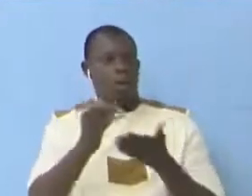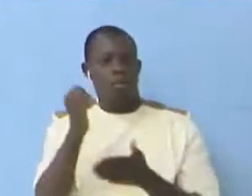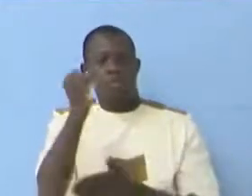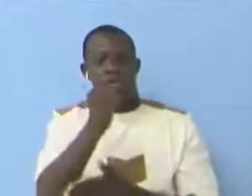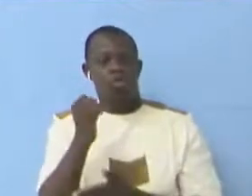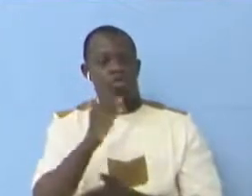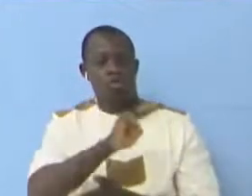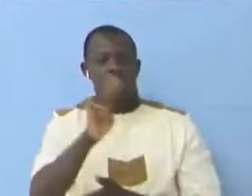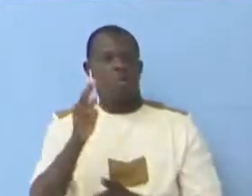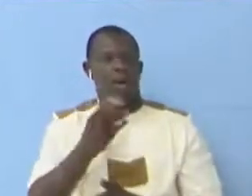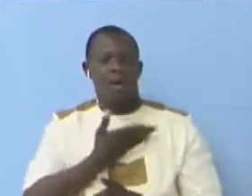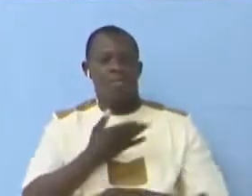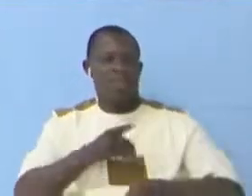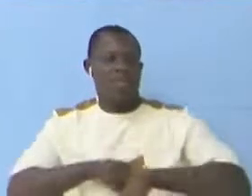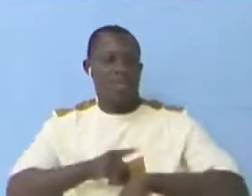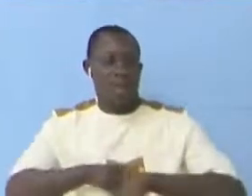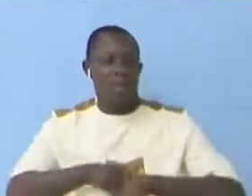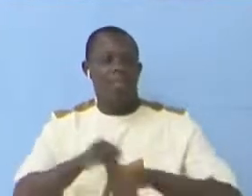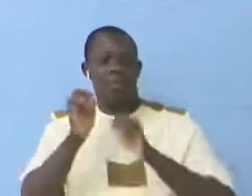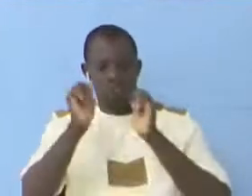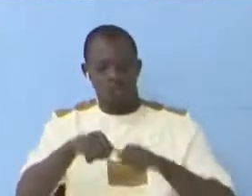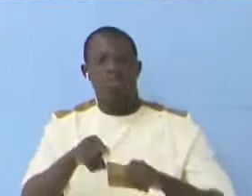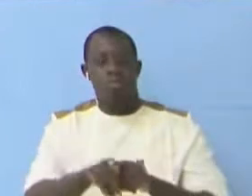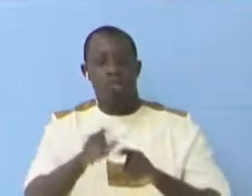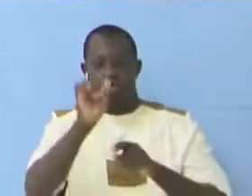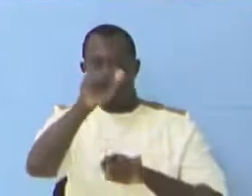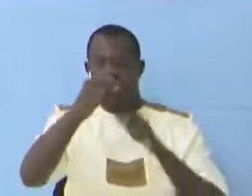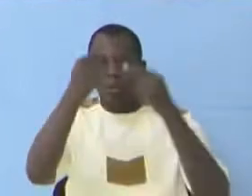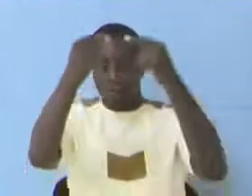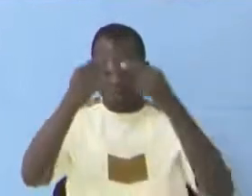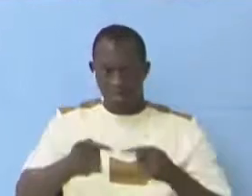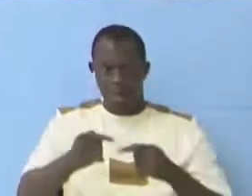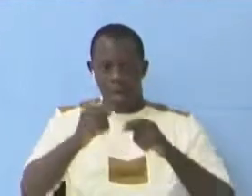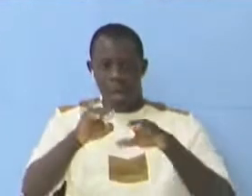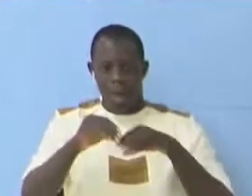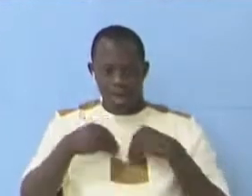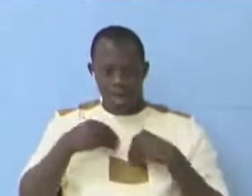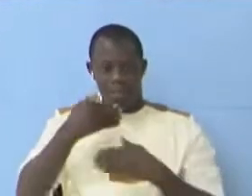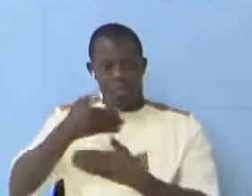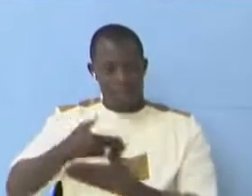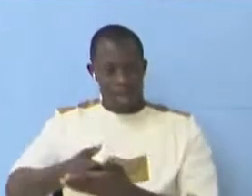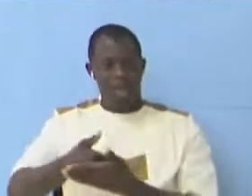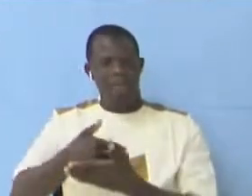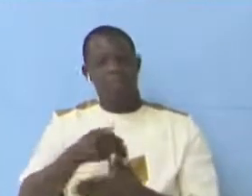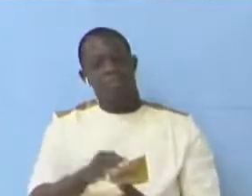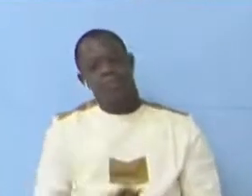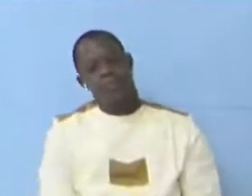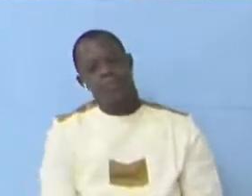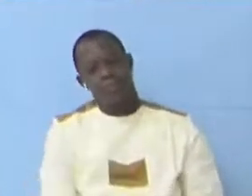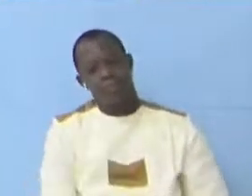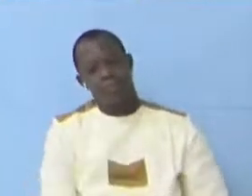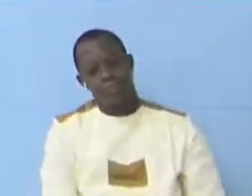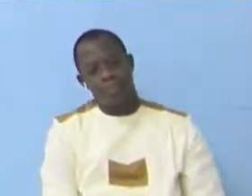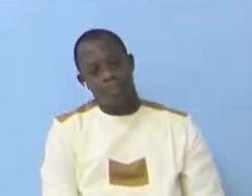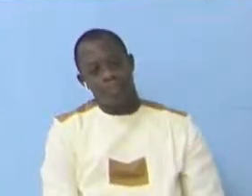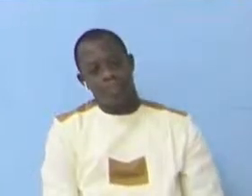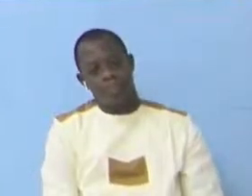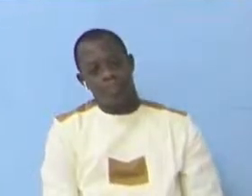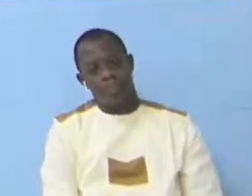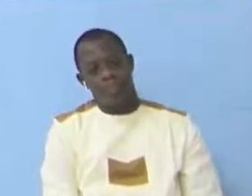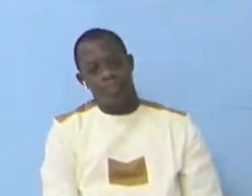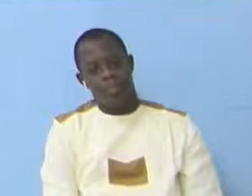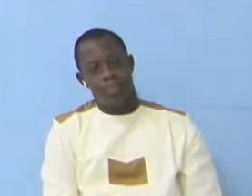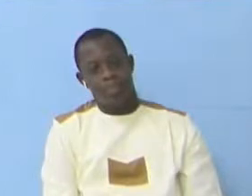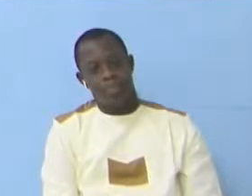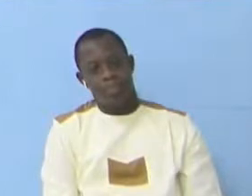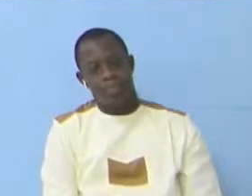ko dugal nag ci kayiti seede bu fekkee ne am na dara loo xam ne moo ñu rëcca ci kàddu yi nga xam ne yaa ngi koo wax ci sa gémmiñ mun nañu dem jublu